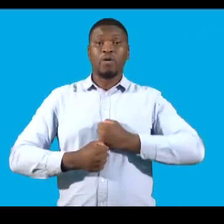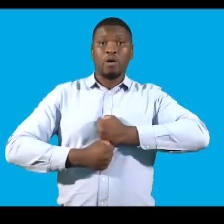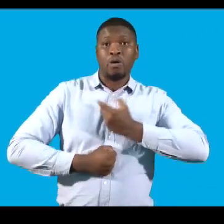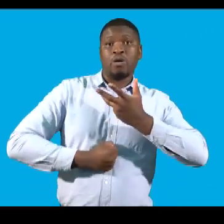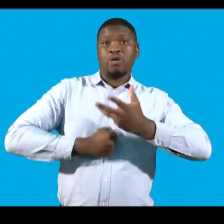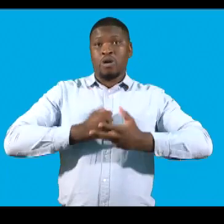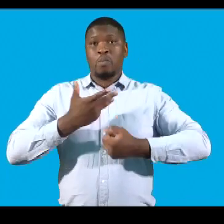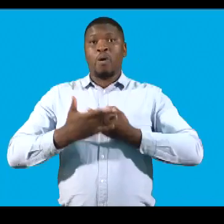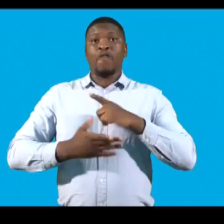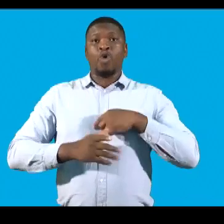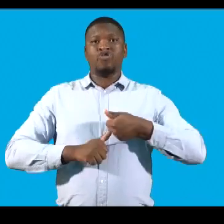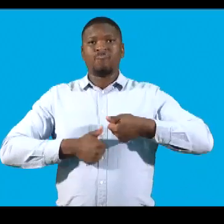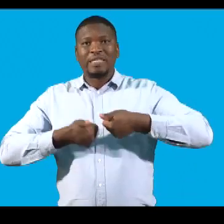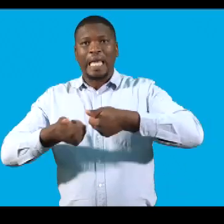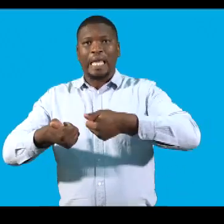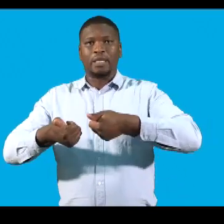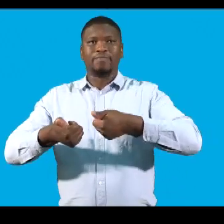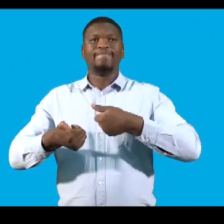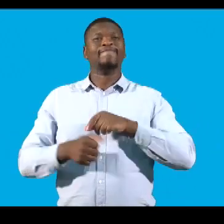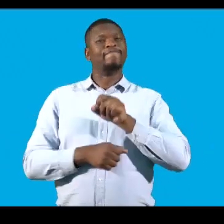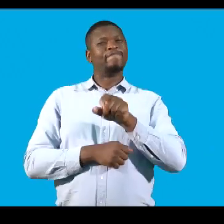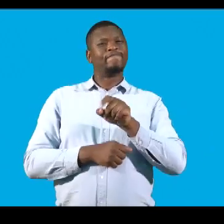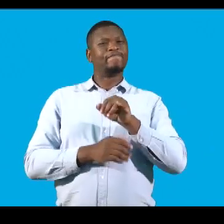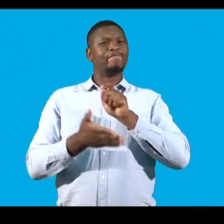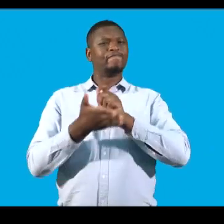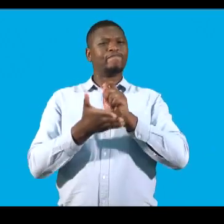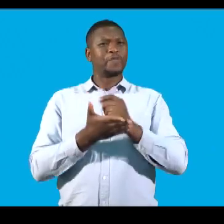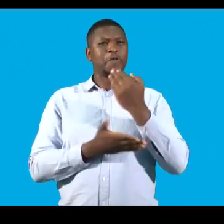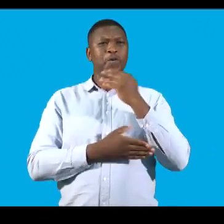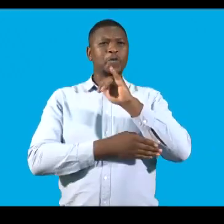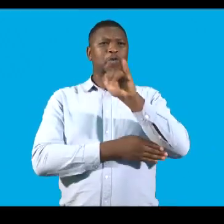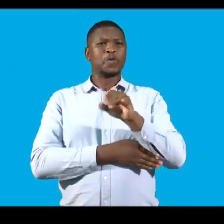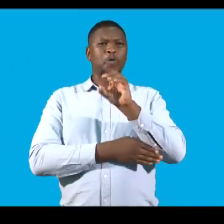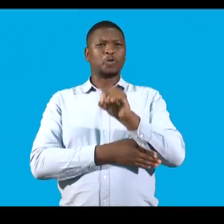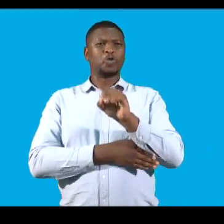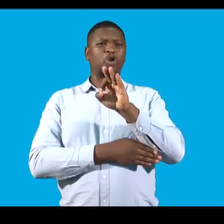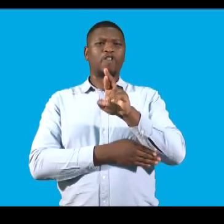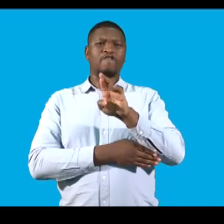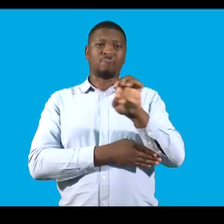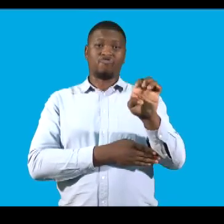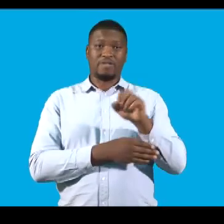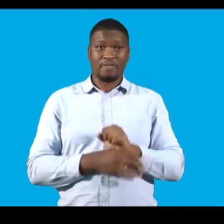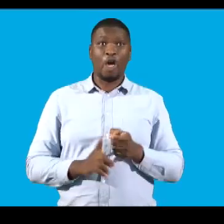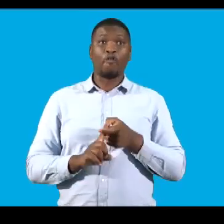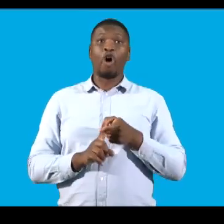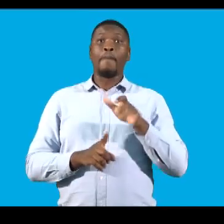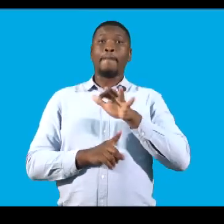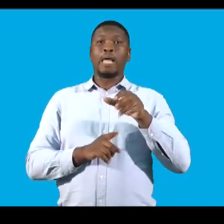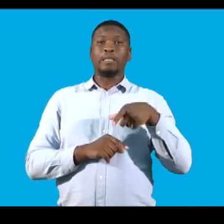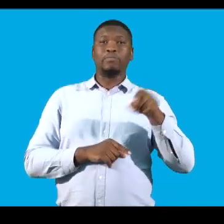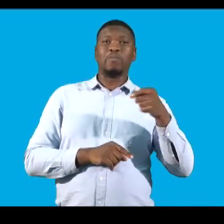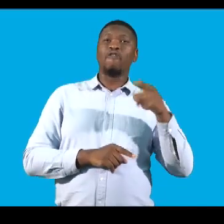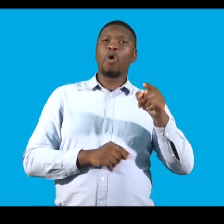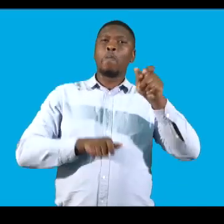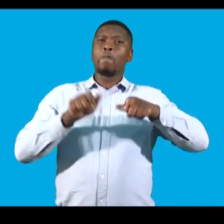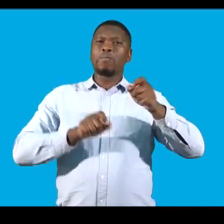Return by Geoffrey Rocha is a poet's return from exile. The message is those